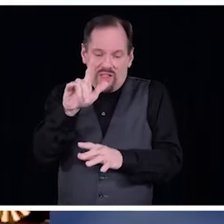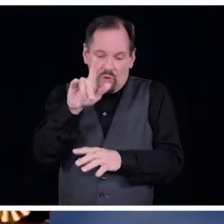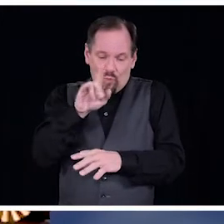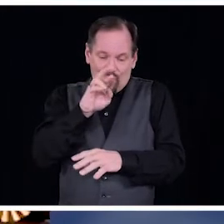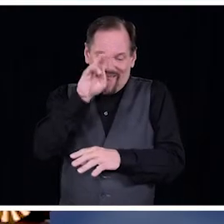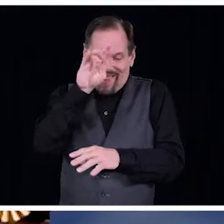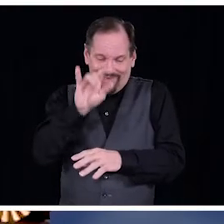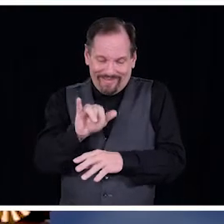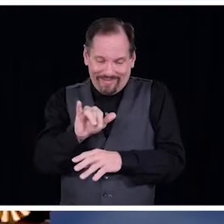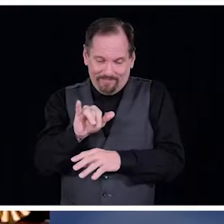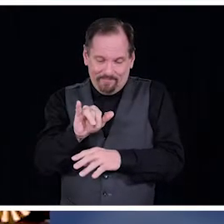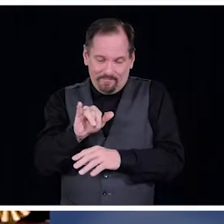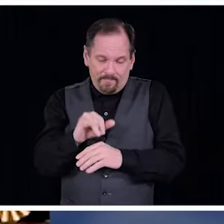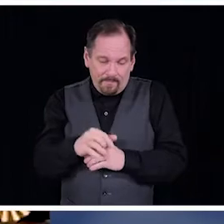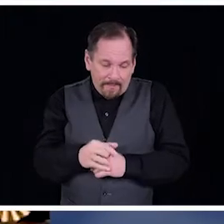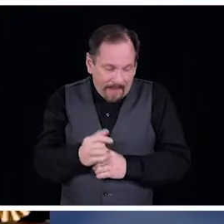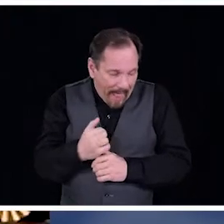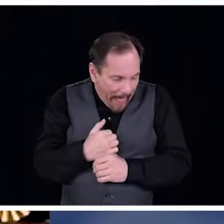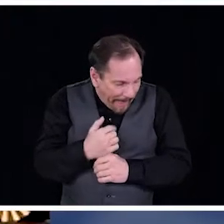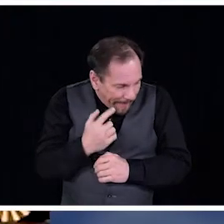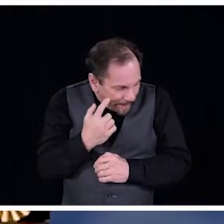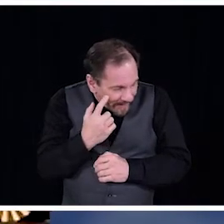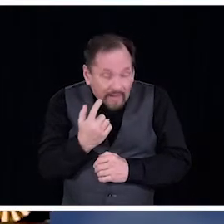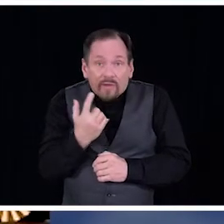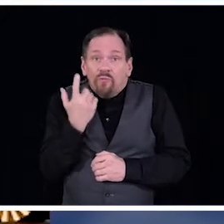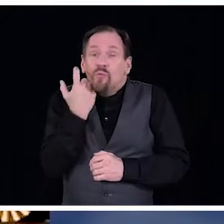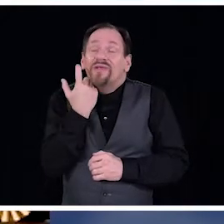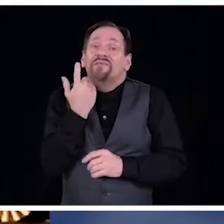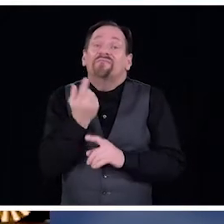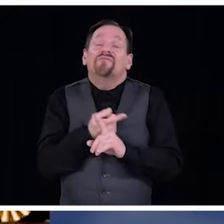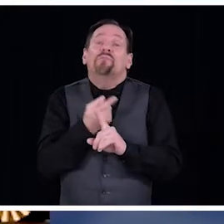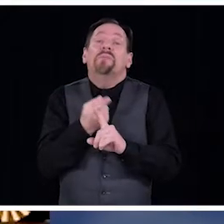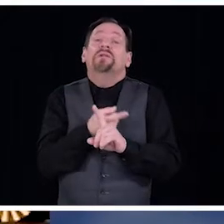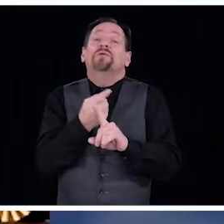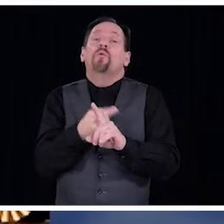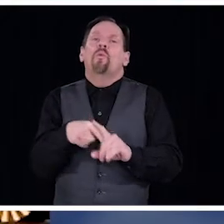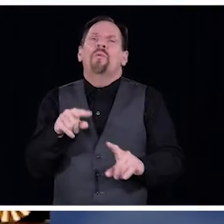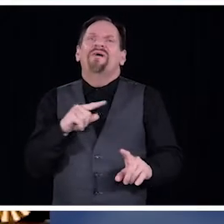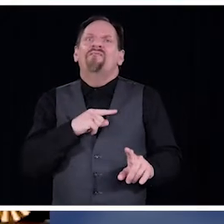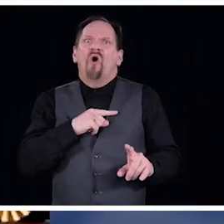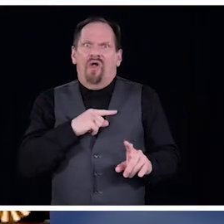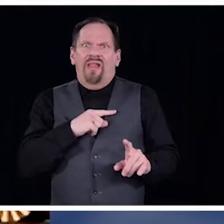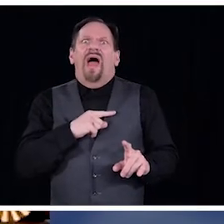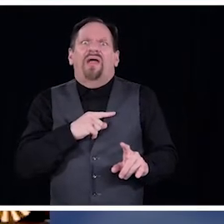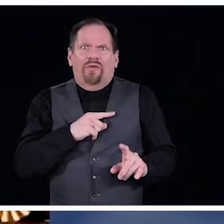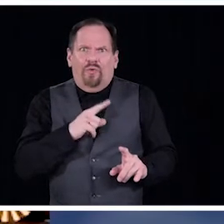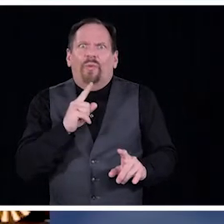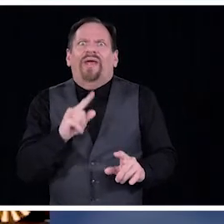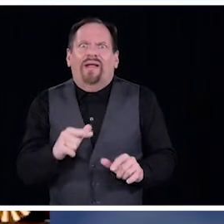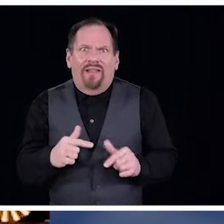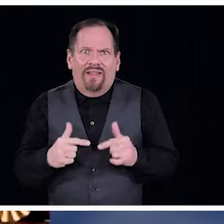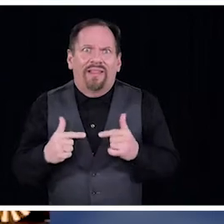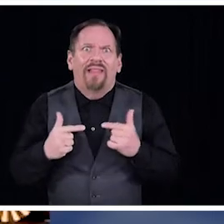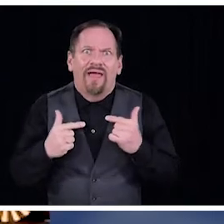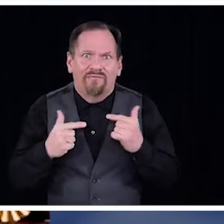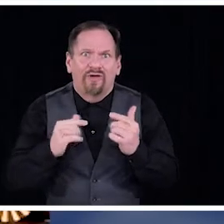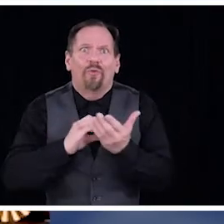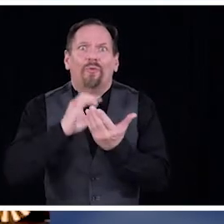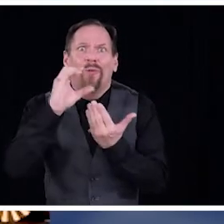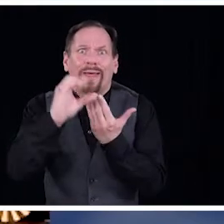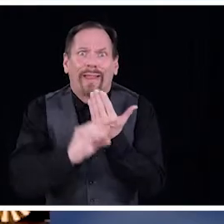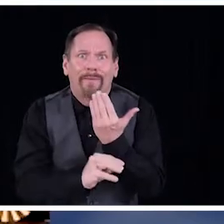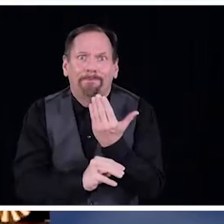I would go so far as to say over the last few months, we've all had a real life breakthrough curriculum experience. We've had to learn to be